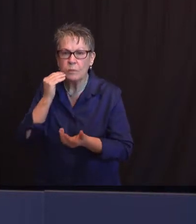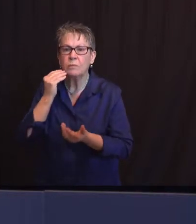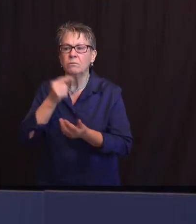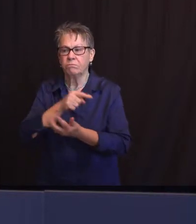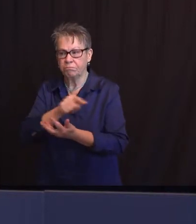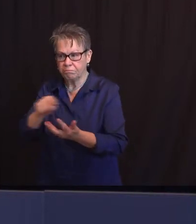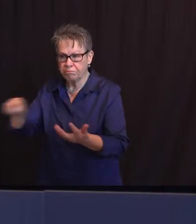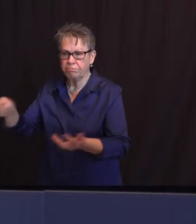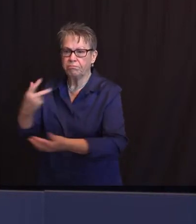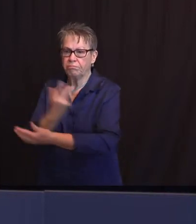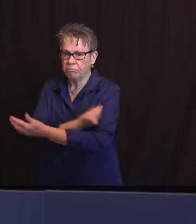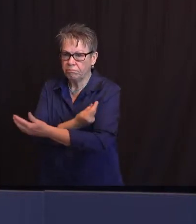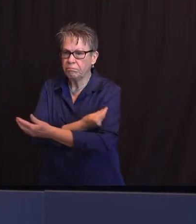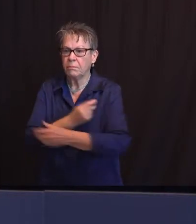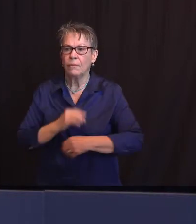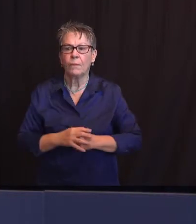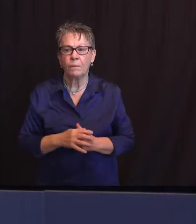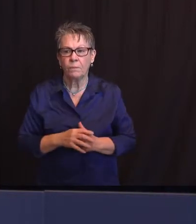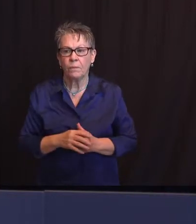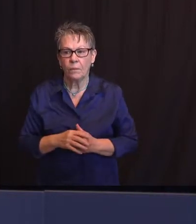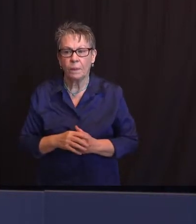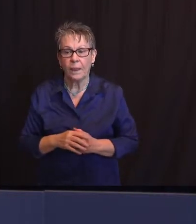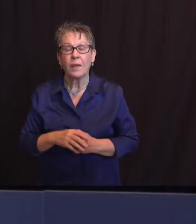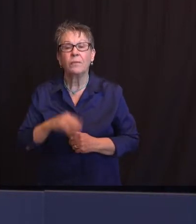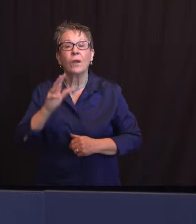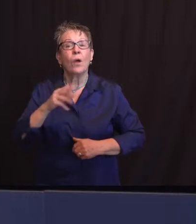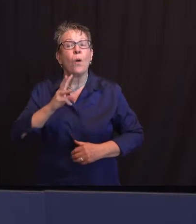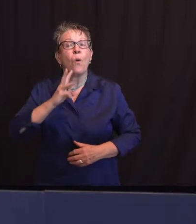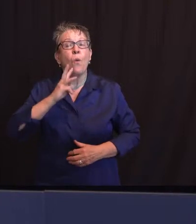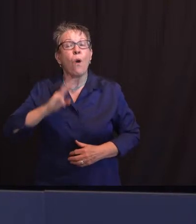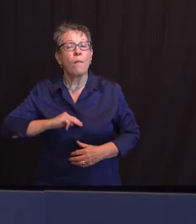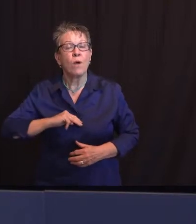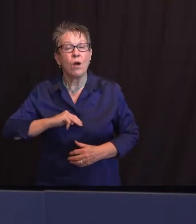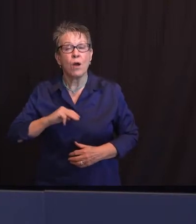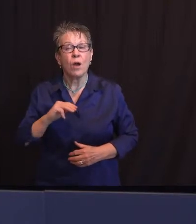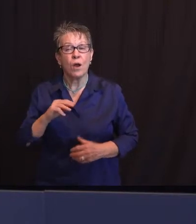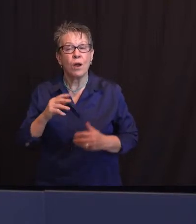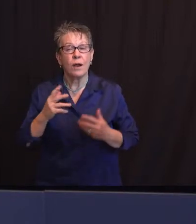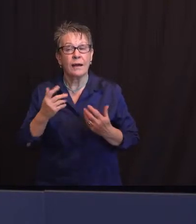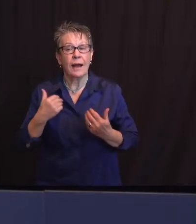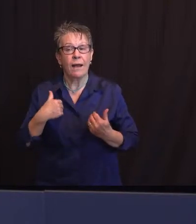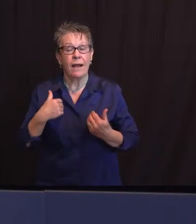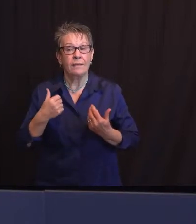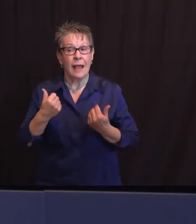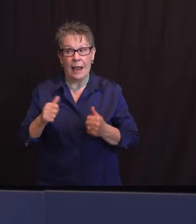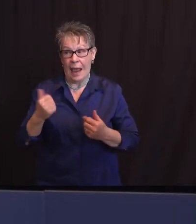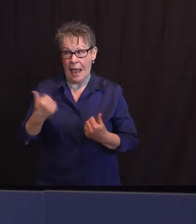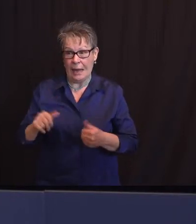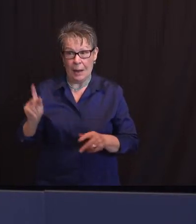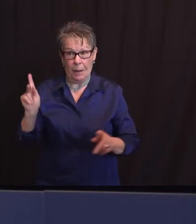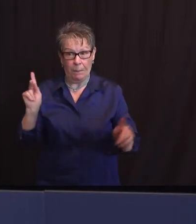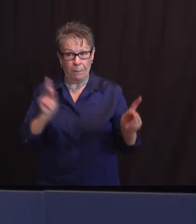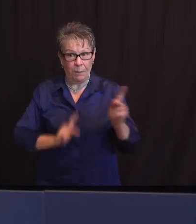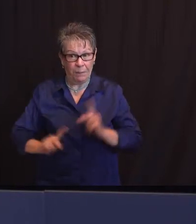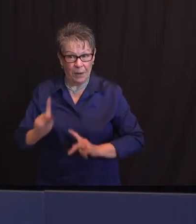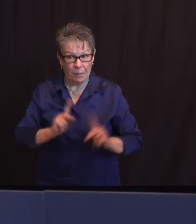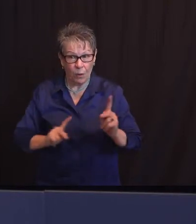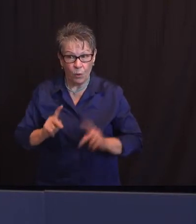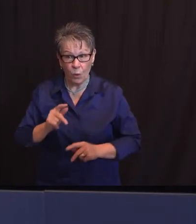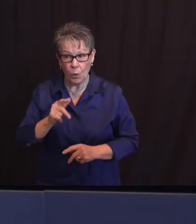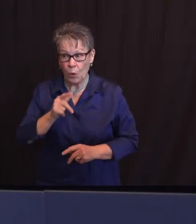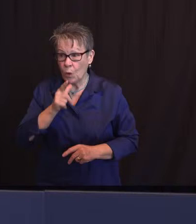Walmart conducted closed vaccination clinics for residents and staff members of the intellectual and